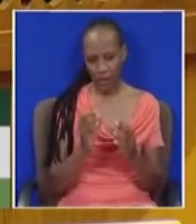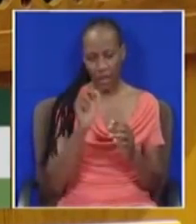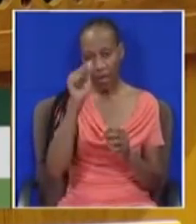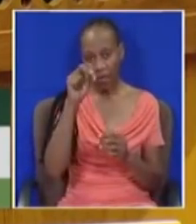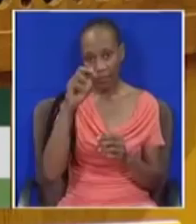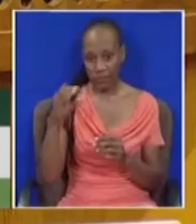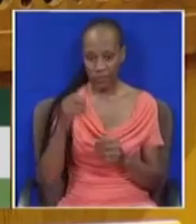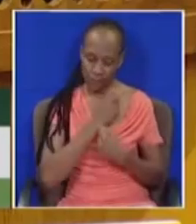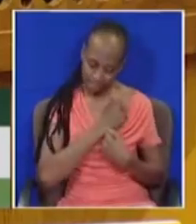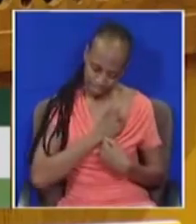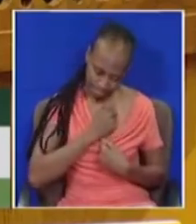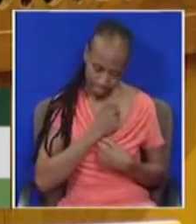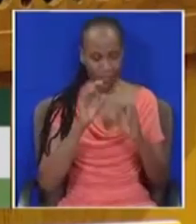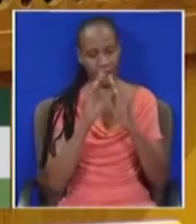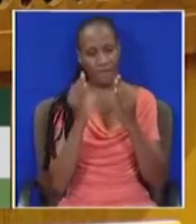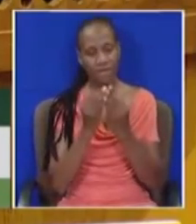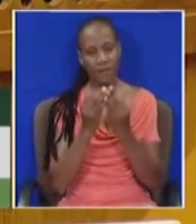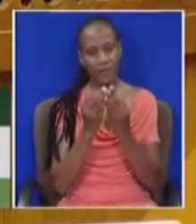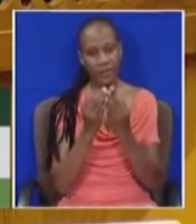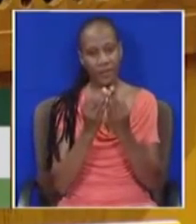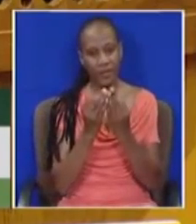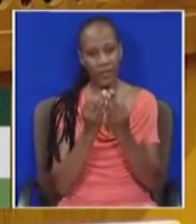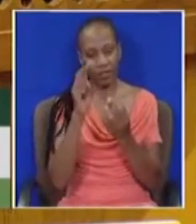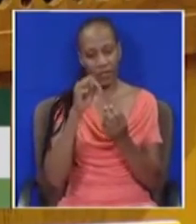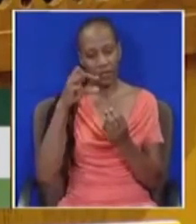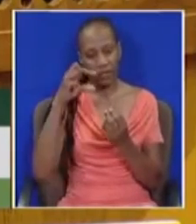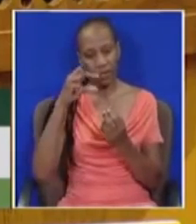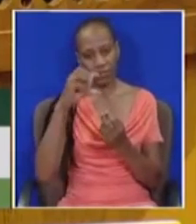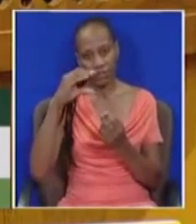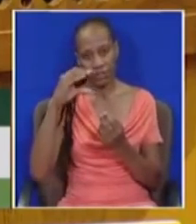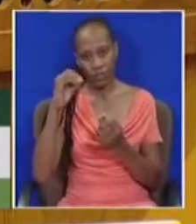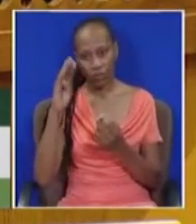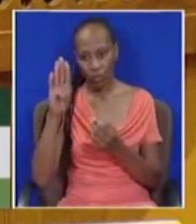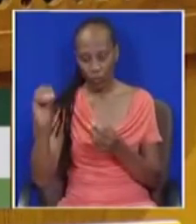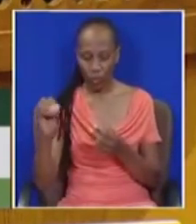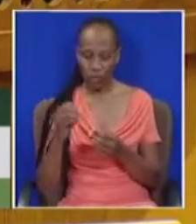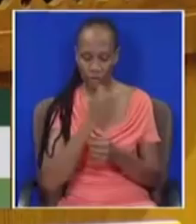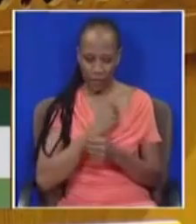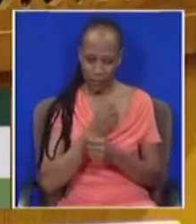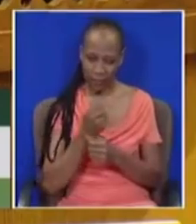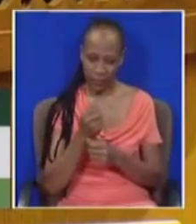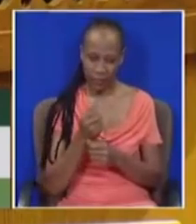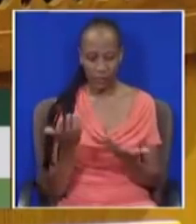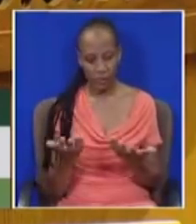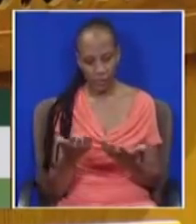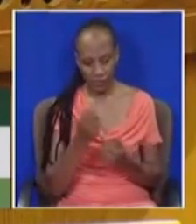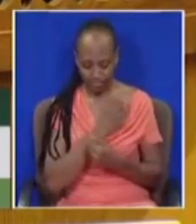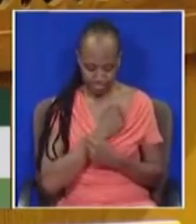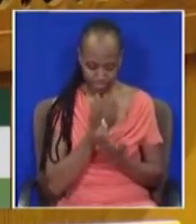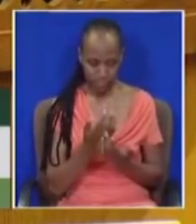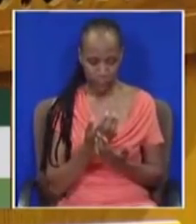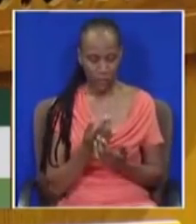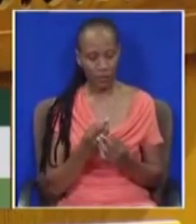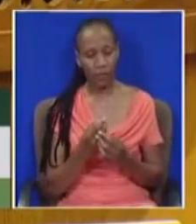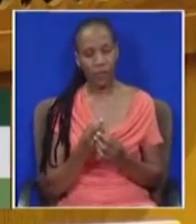go latlhegelwa ke mme Nqobo ke a re a robale ka kgotso. On Friday night, we all